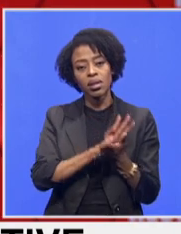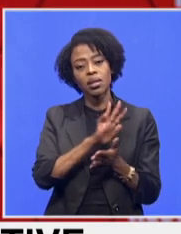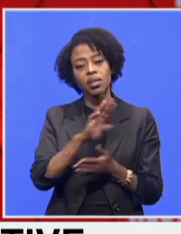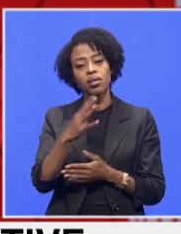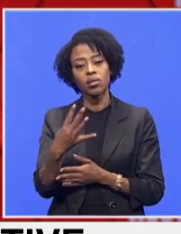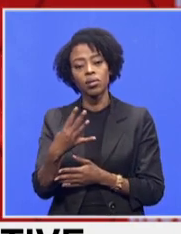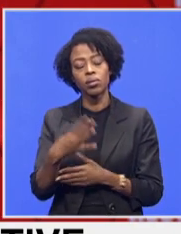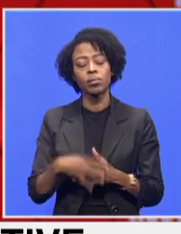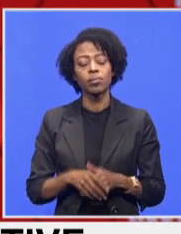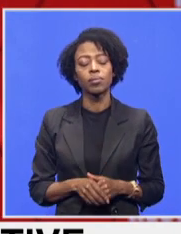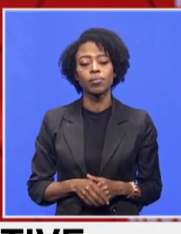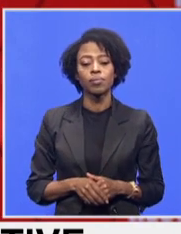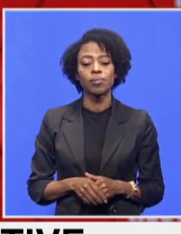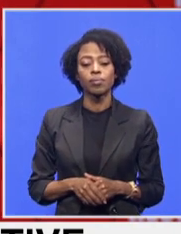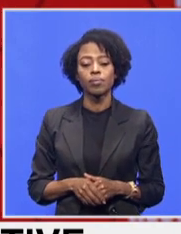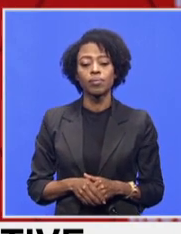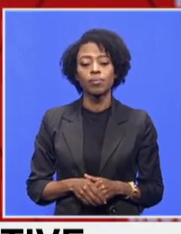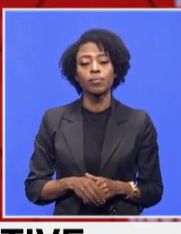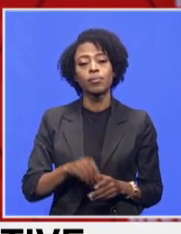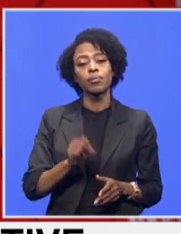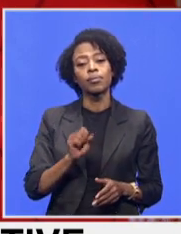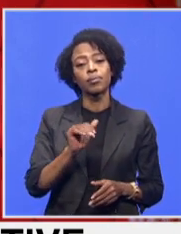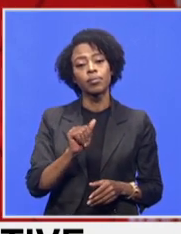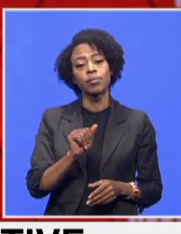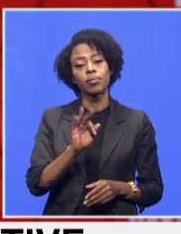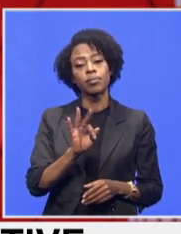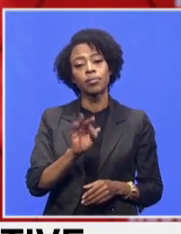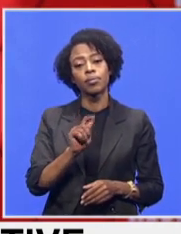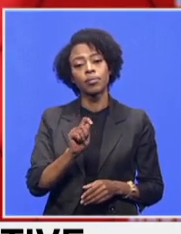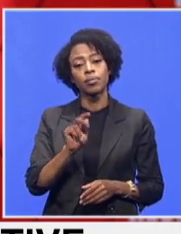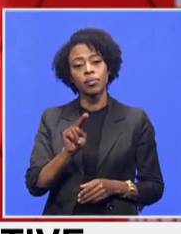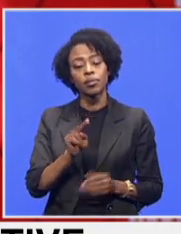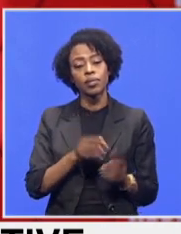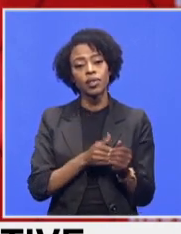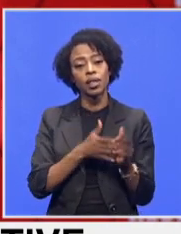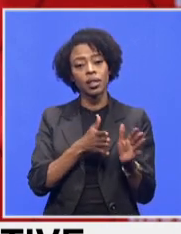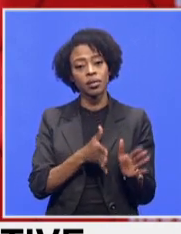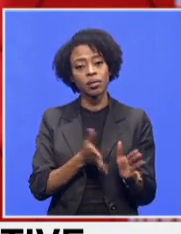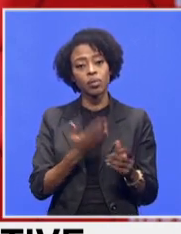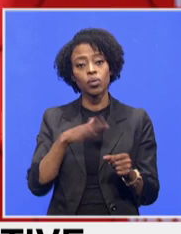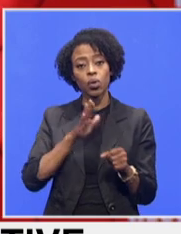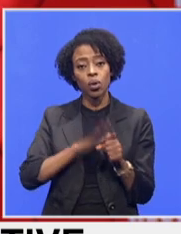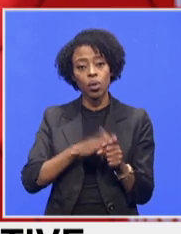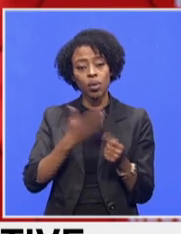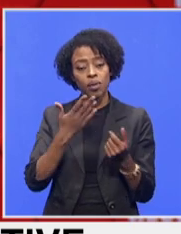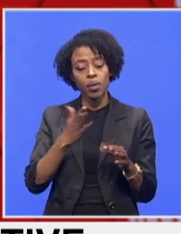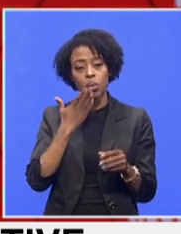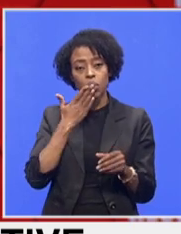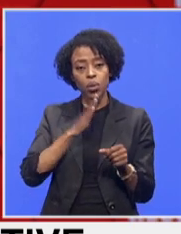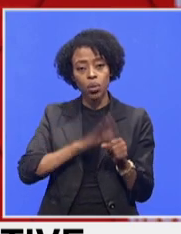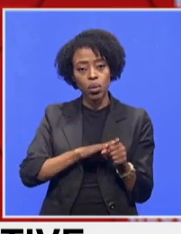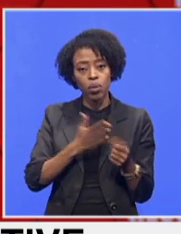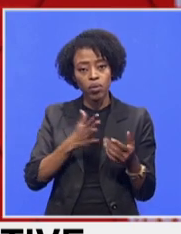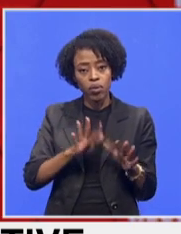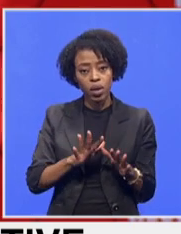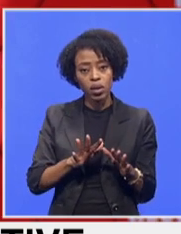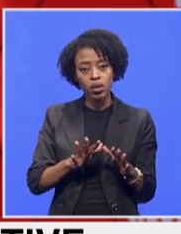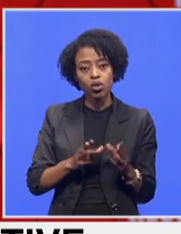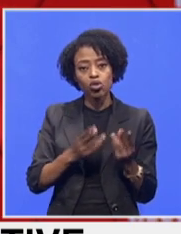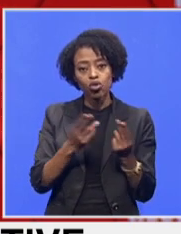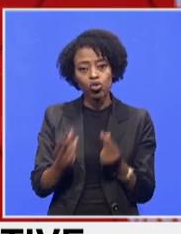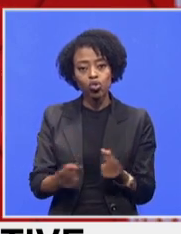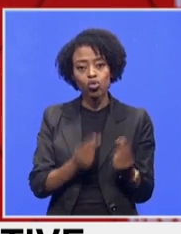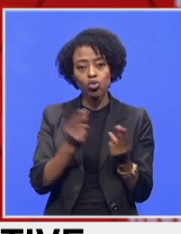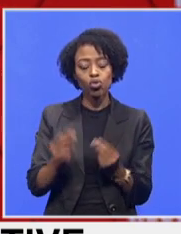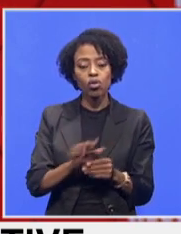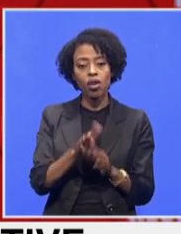post-1994. SAFTU leaders are committed to leave no stone unturned in